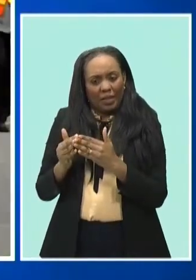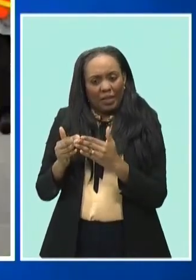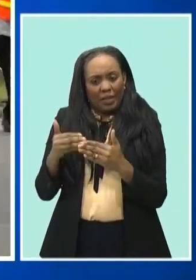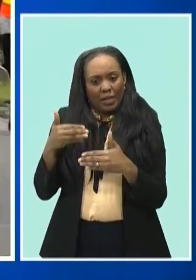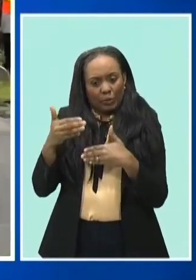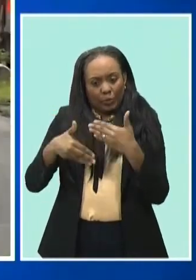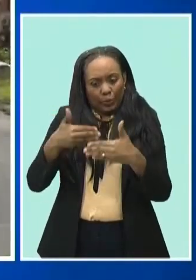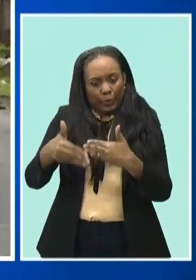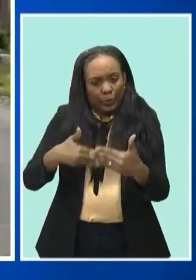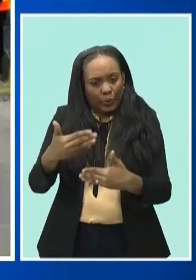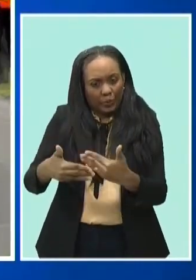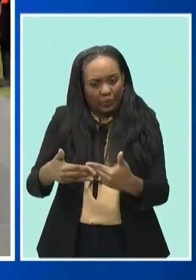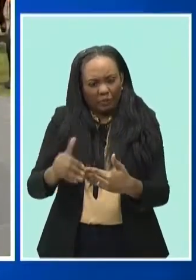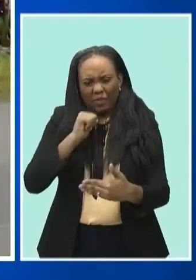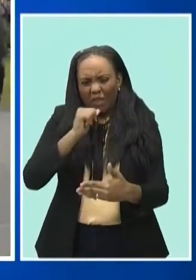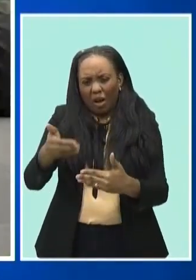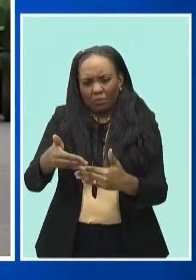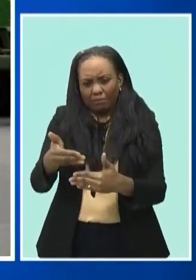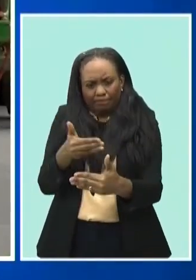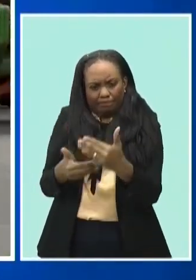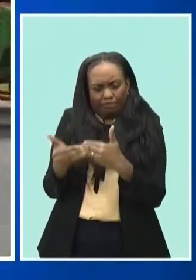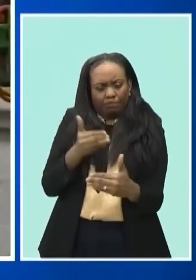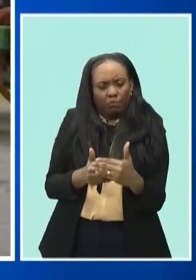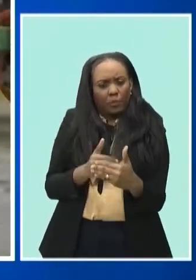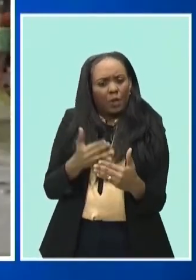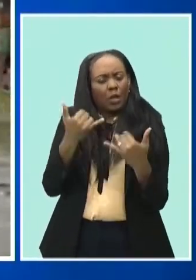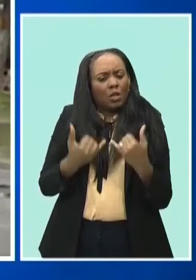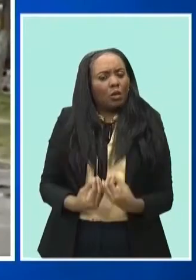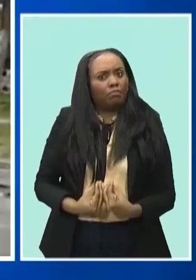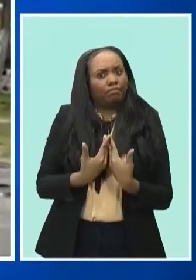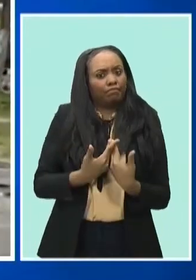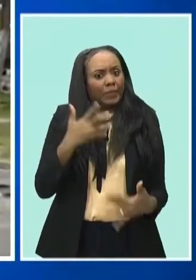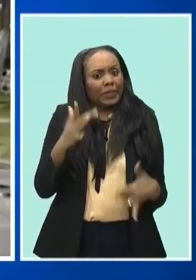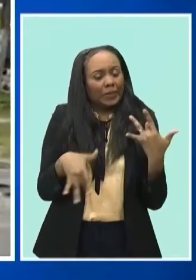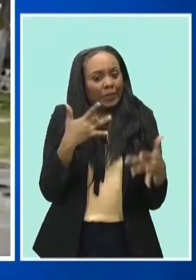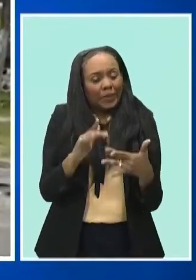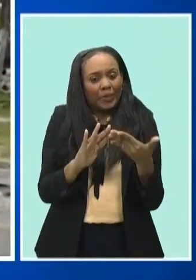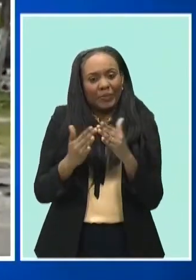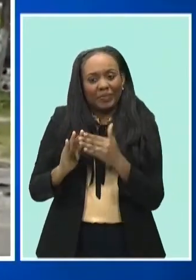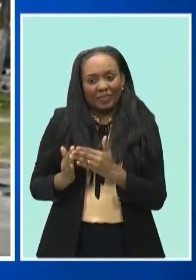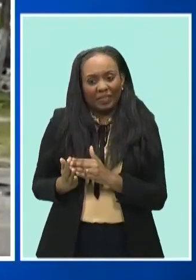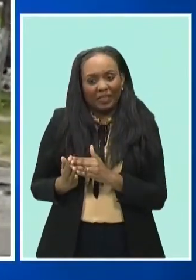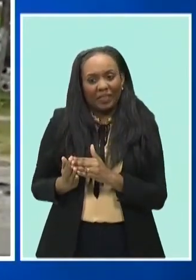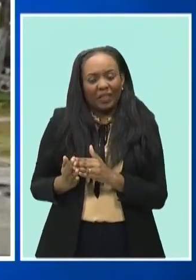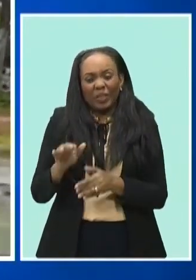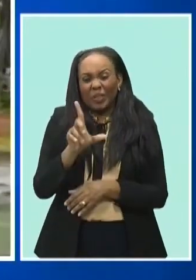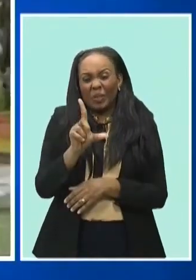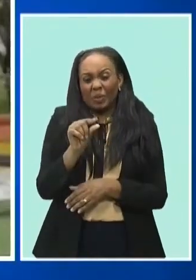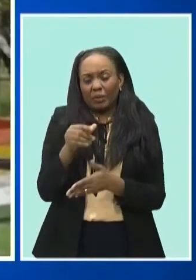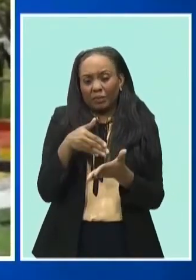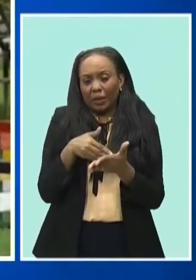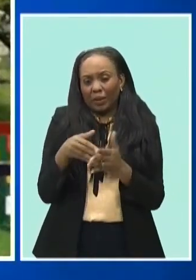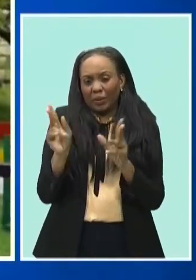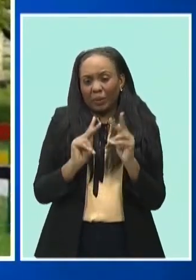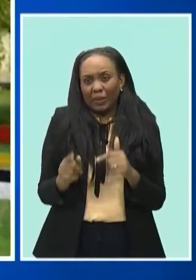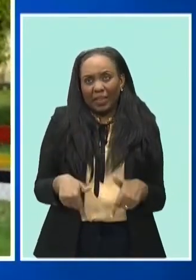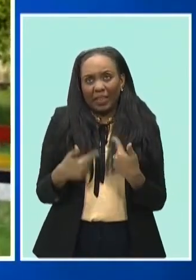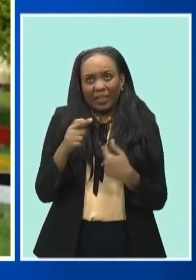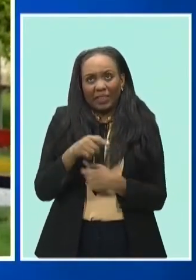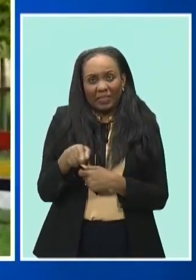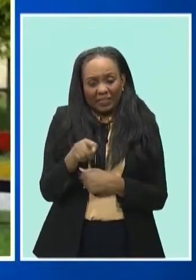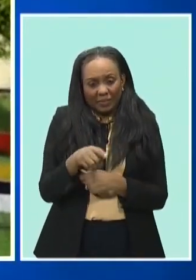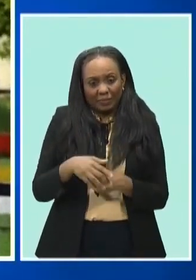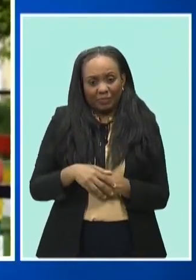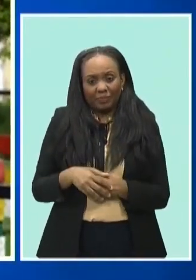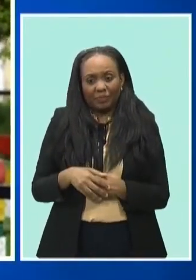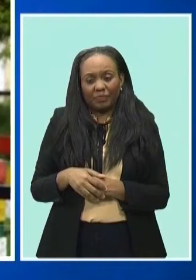them downward. It is now a vibrant, thriving community which is home to approximately 20,000 people. Better Vernwangting was bought